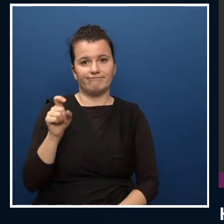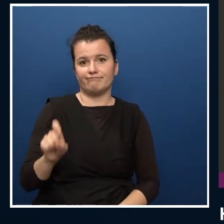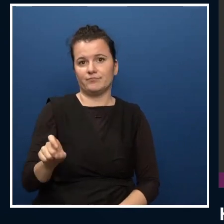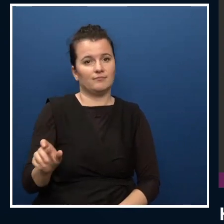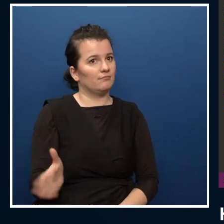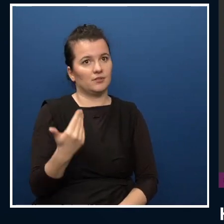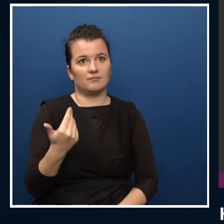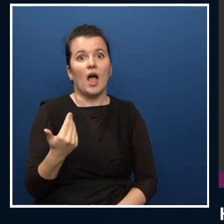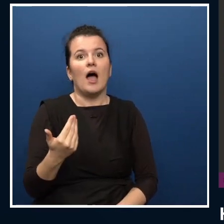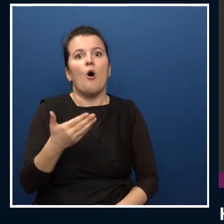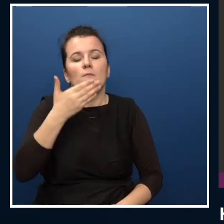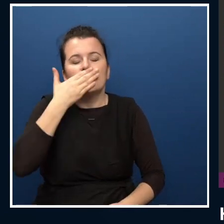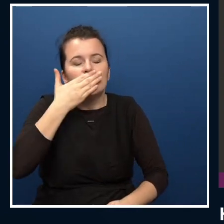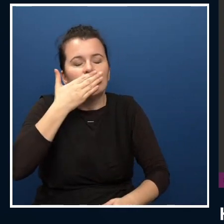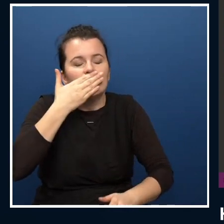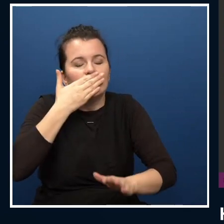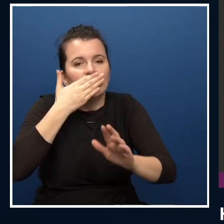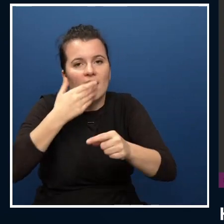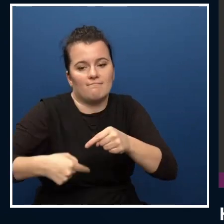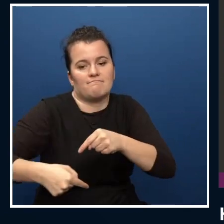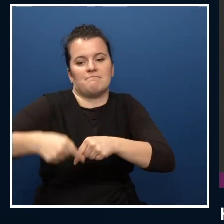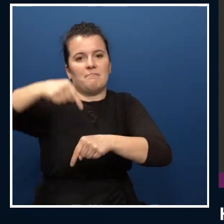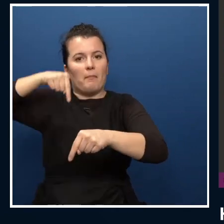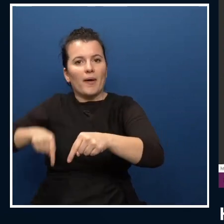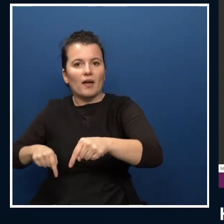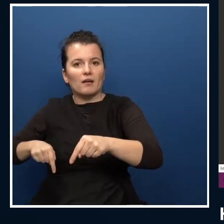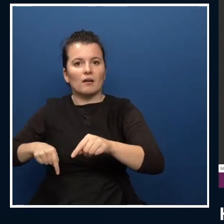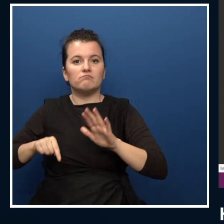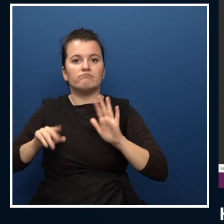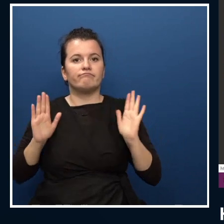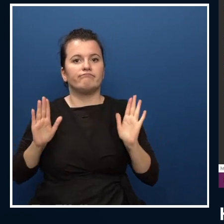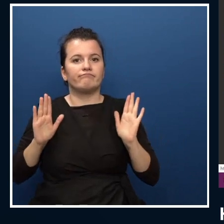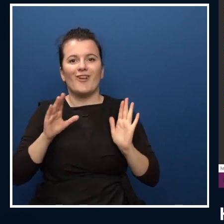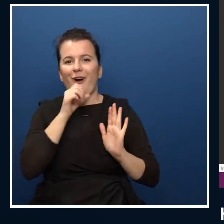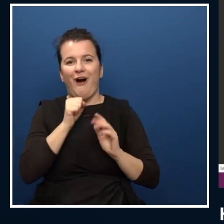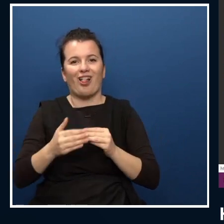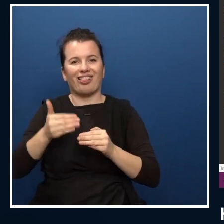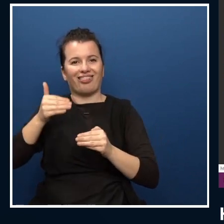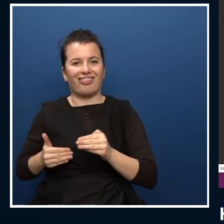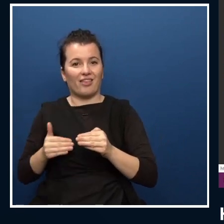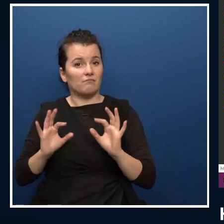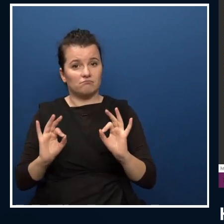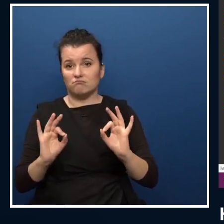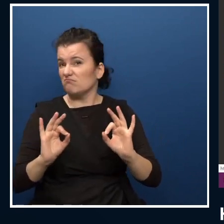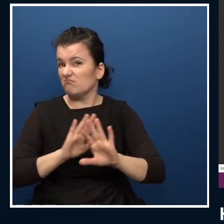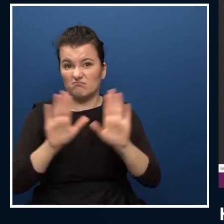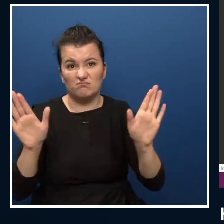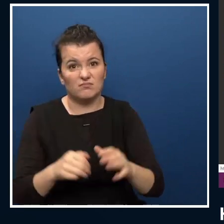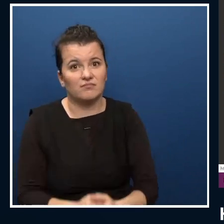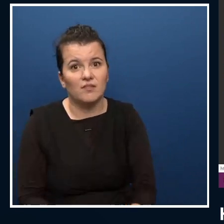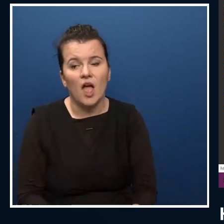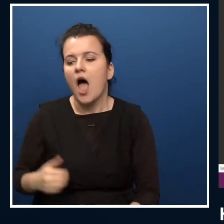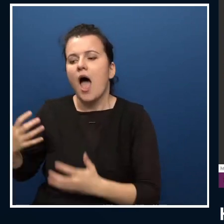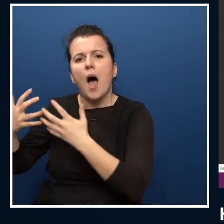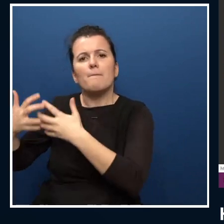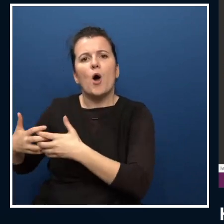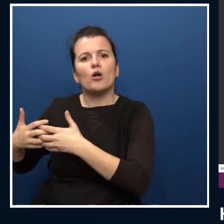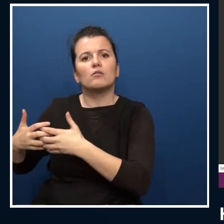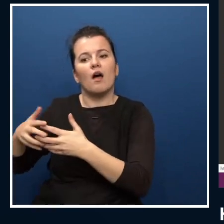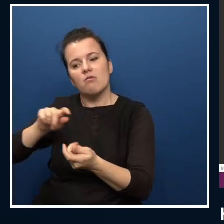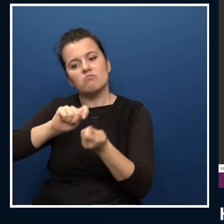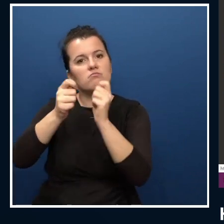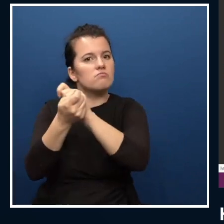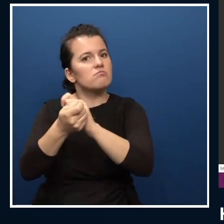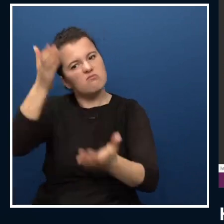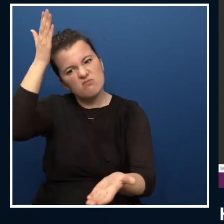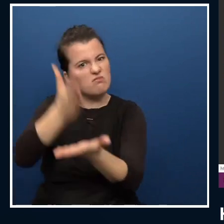Yeah. No, Alex is saying the bot will not overrule you. No, absolutely not. So